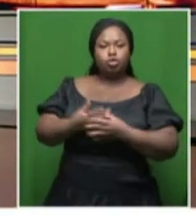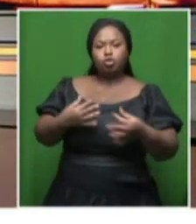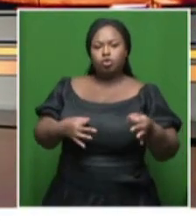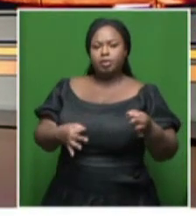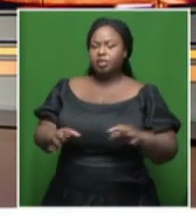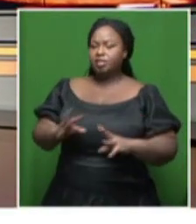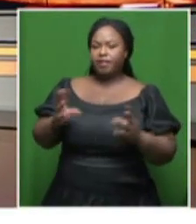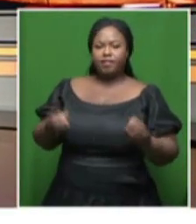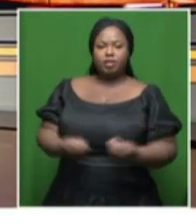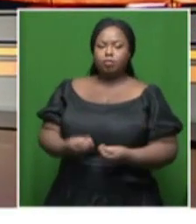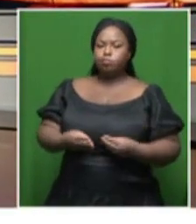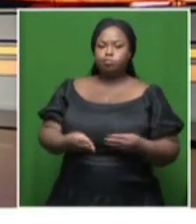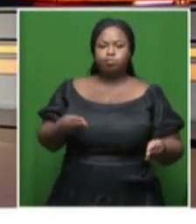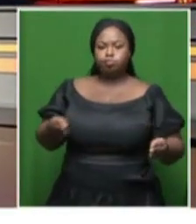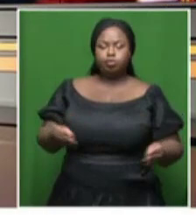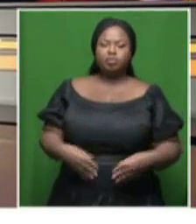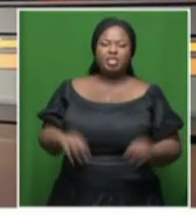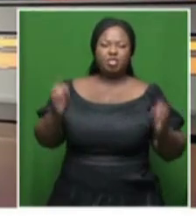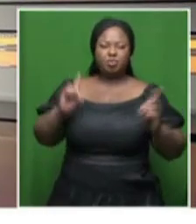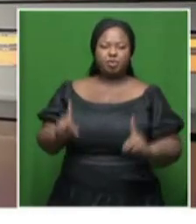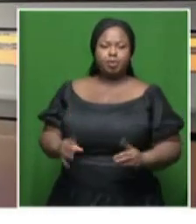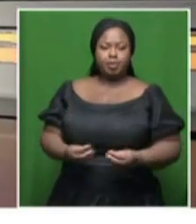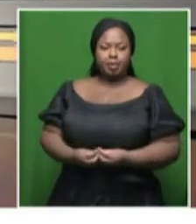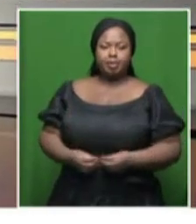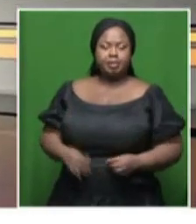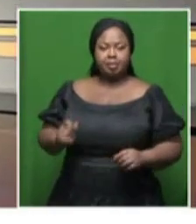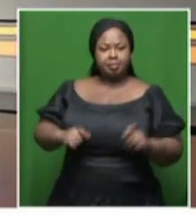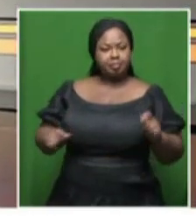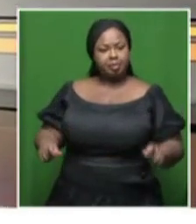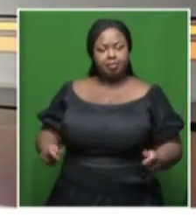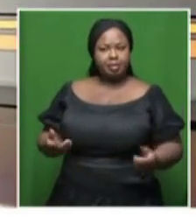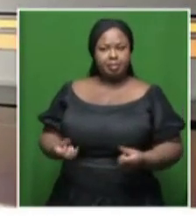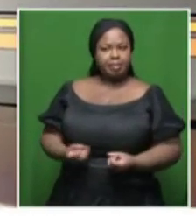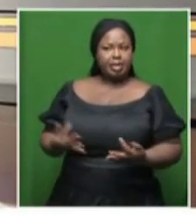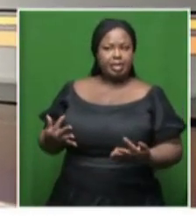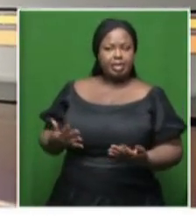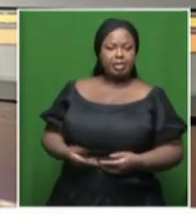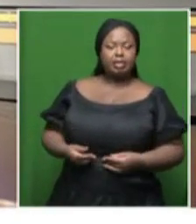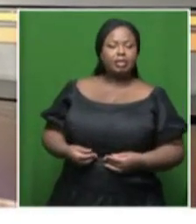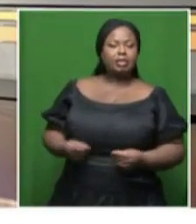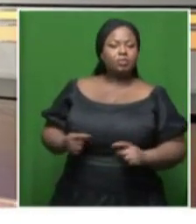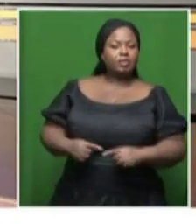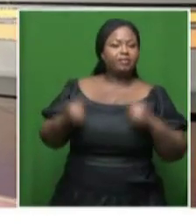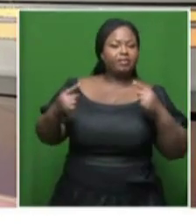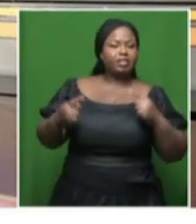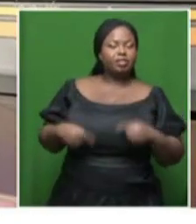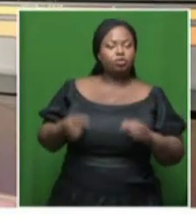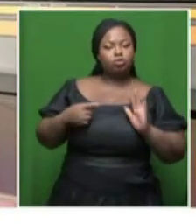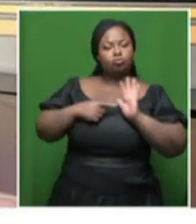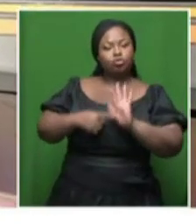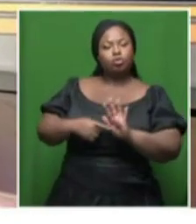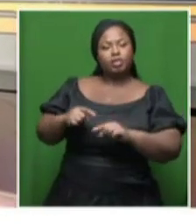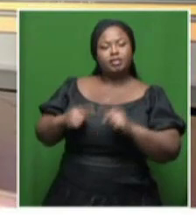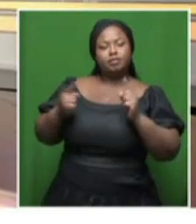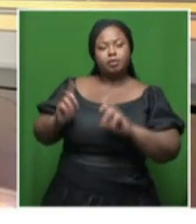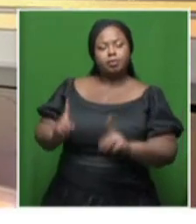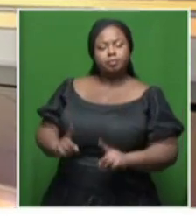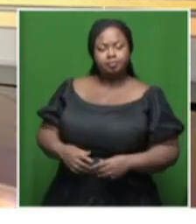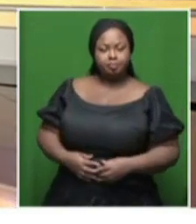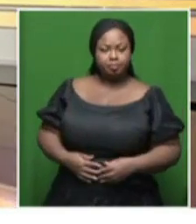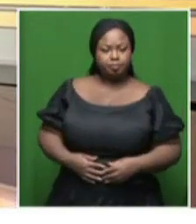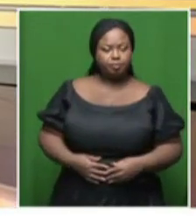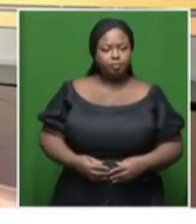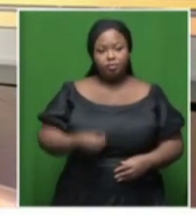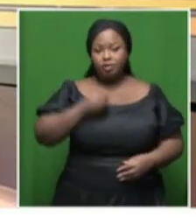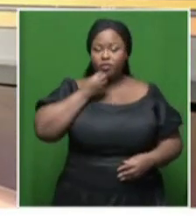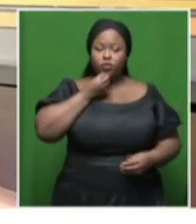in order, and unique things, you know, things that people are not used to, mm-hmm. And presented in unique ways. Mm-hmm. And the process, the